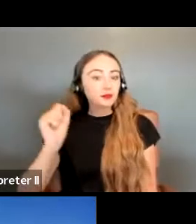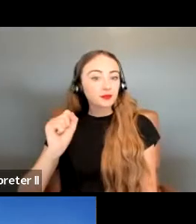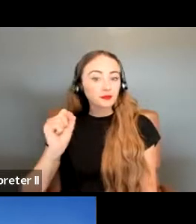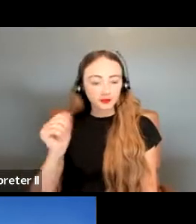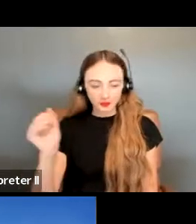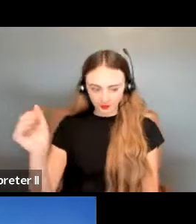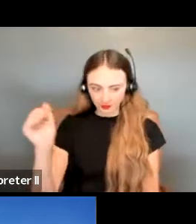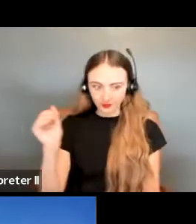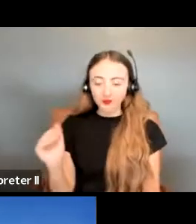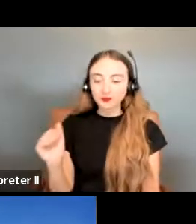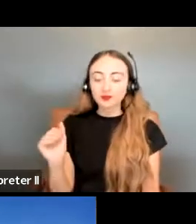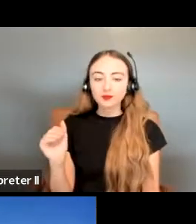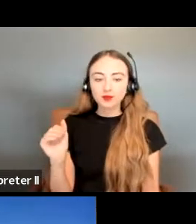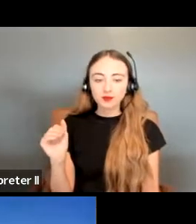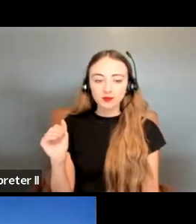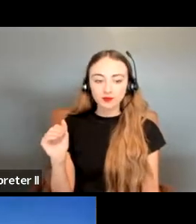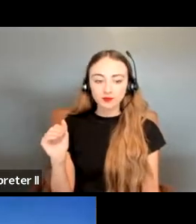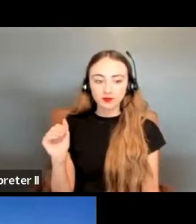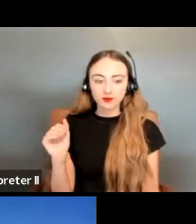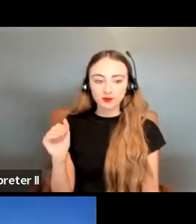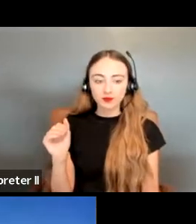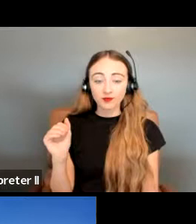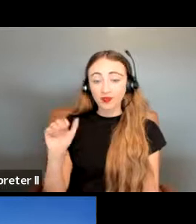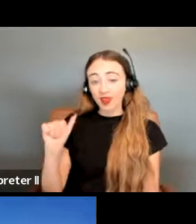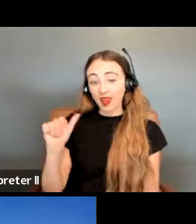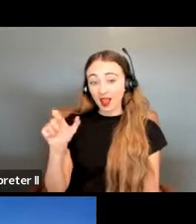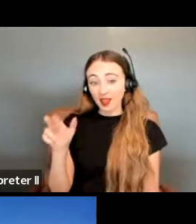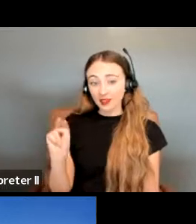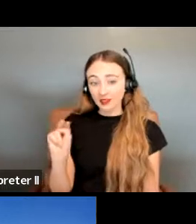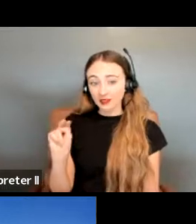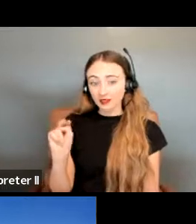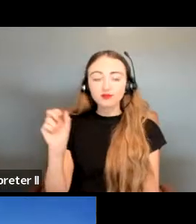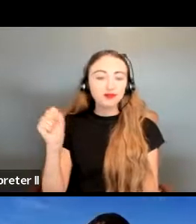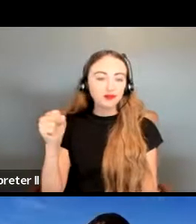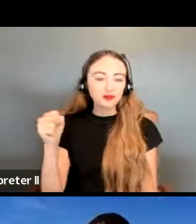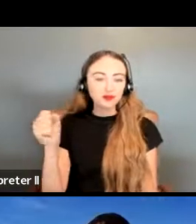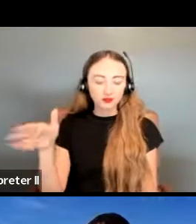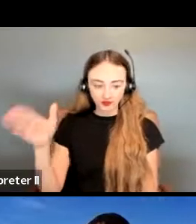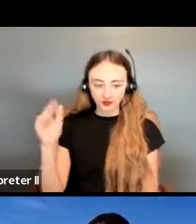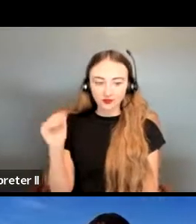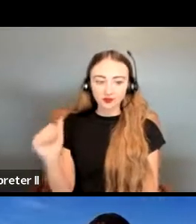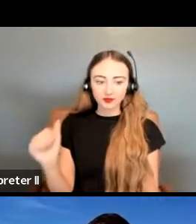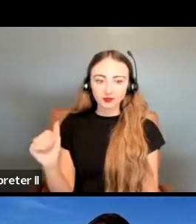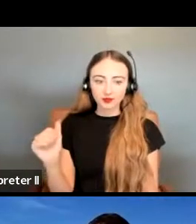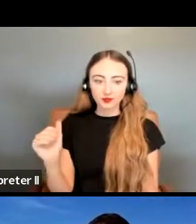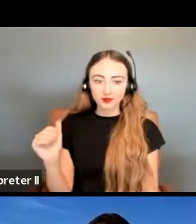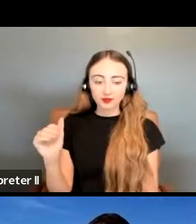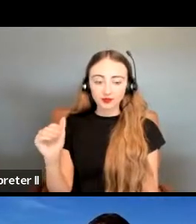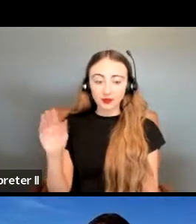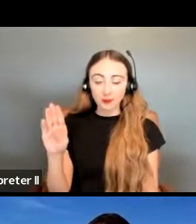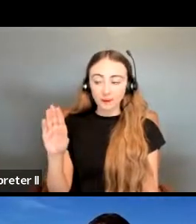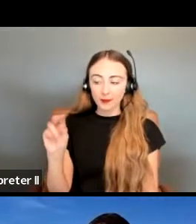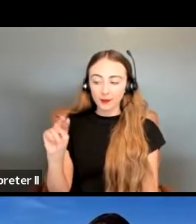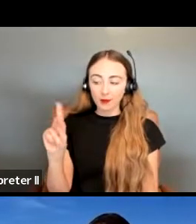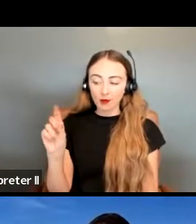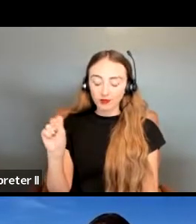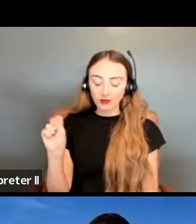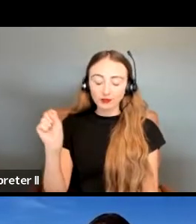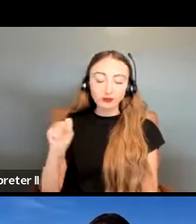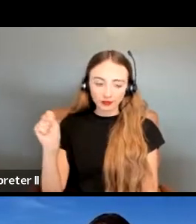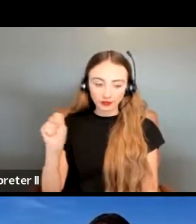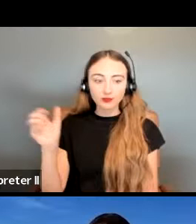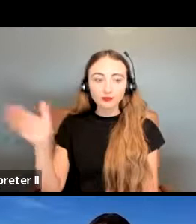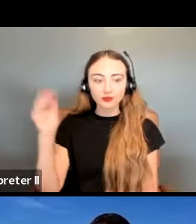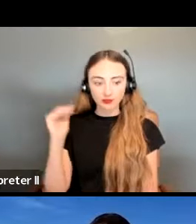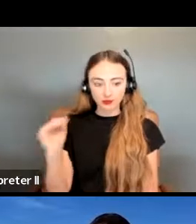Yes. Councilmember Trahan White votes yes. Councilmember Allen. Yes. Councilmember Allen votes yes. Councilmember Bonds. Yes. Councilmember